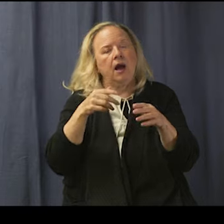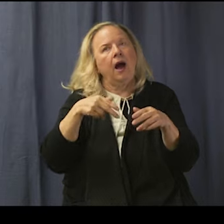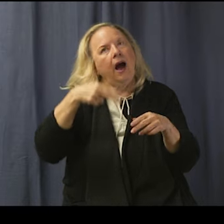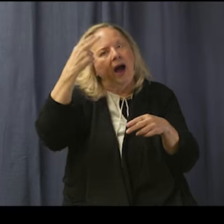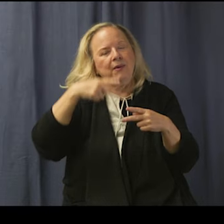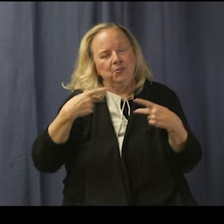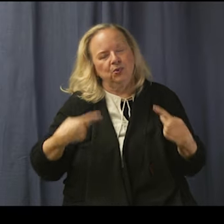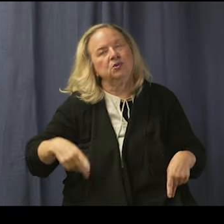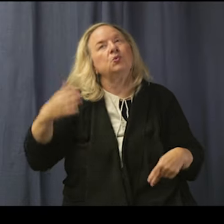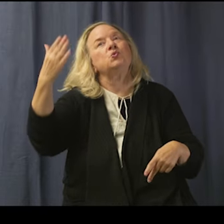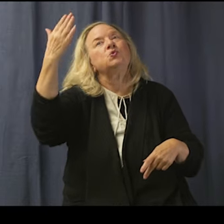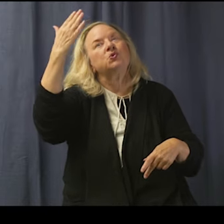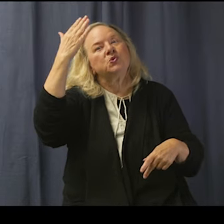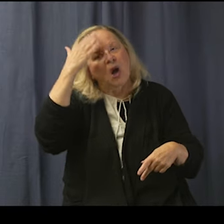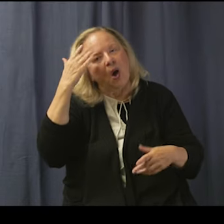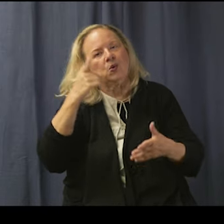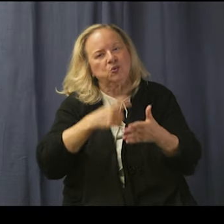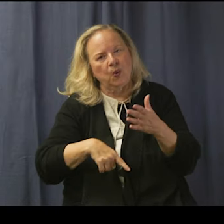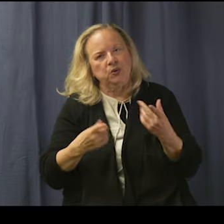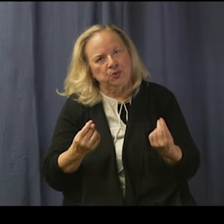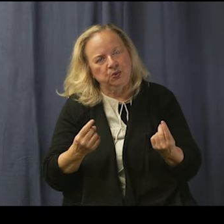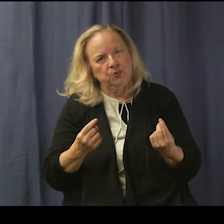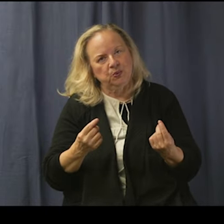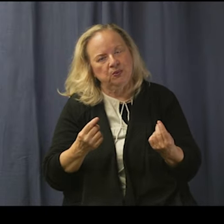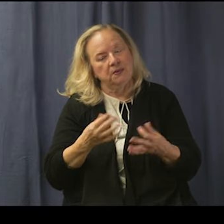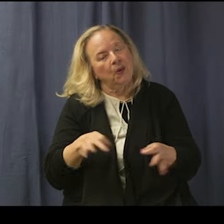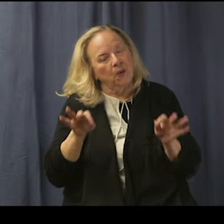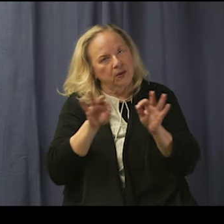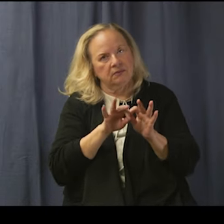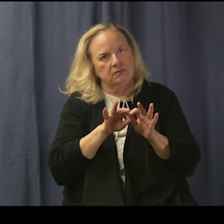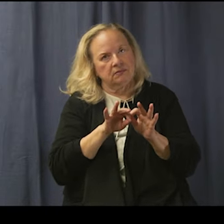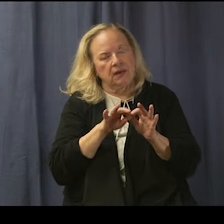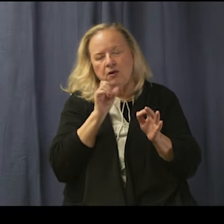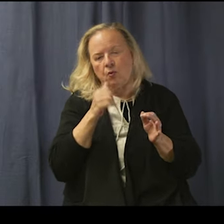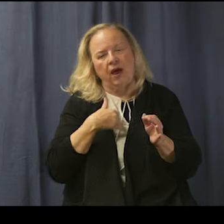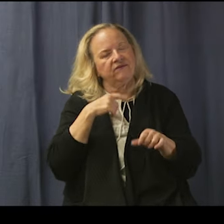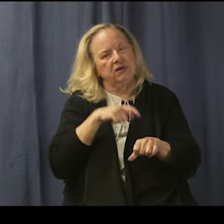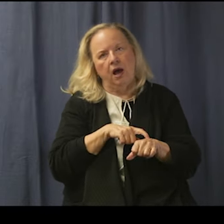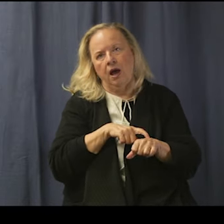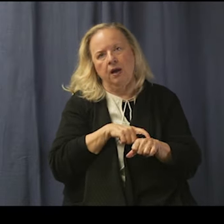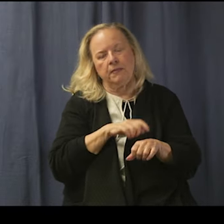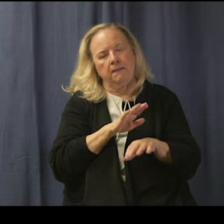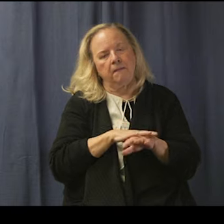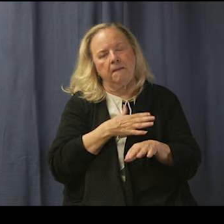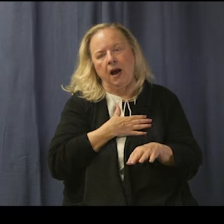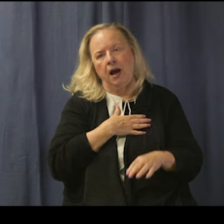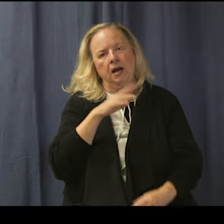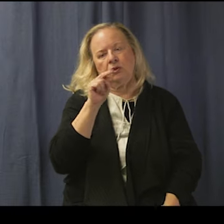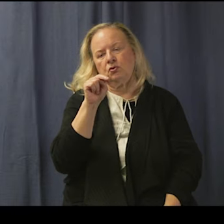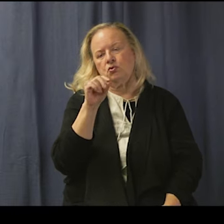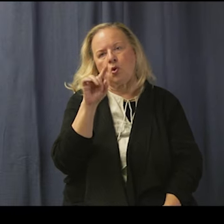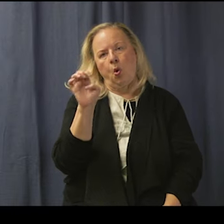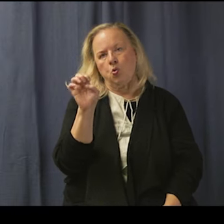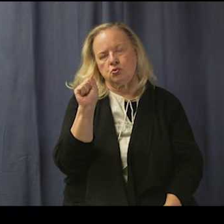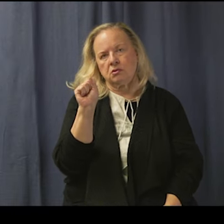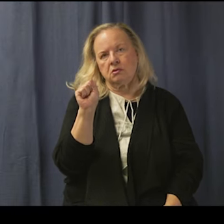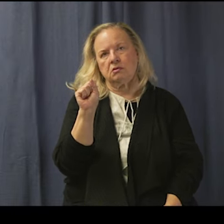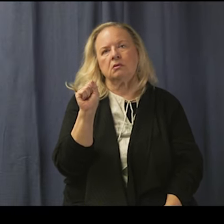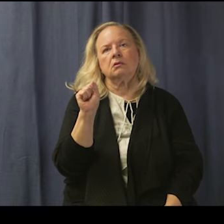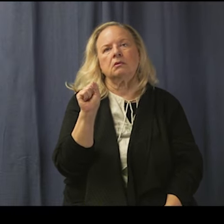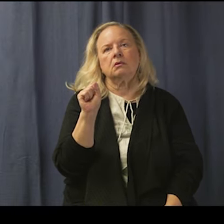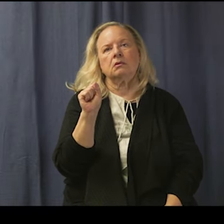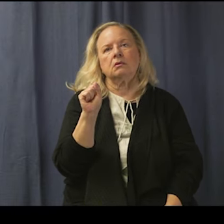what he's doing. Okay, that's very important. I don't have time to go into it in my notes, but I don't know if you knew this.